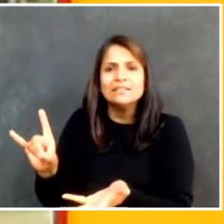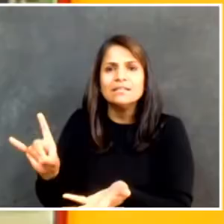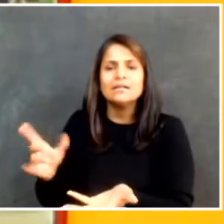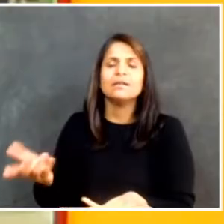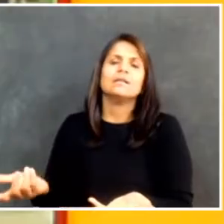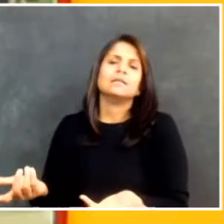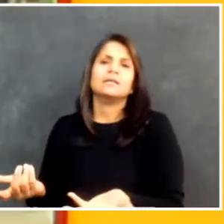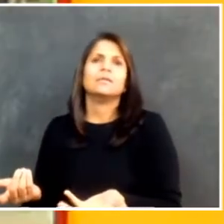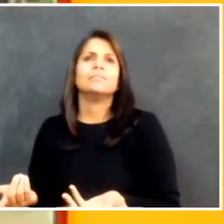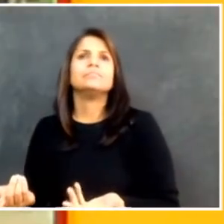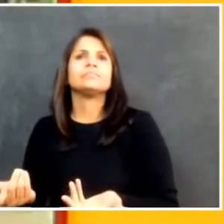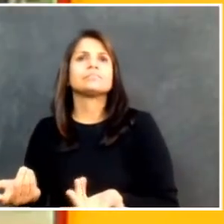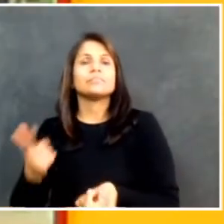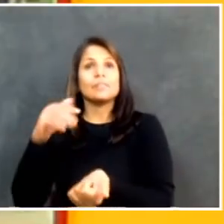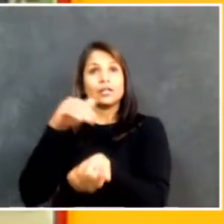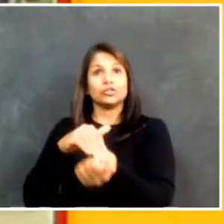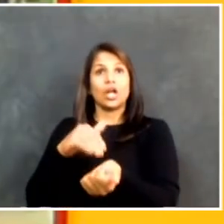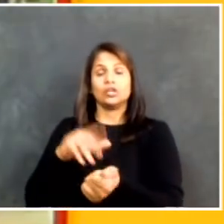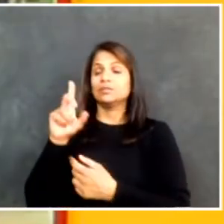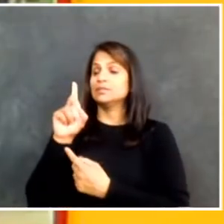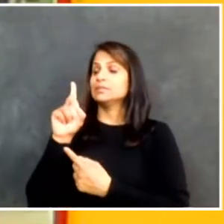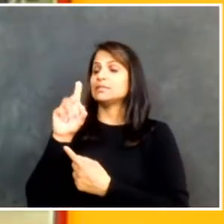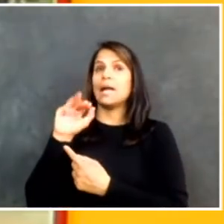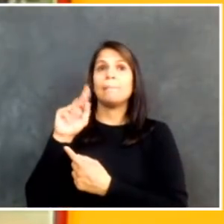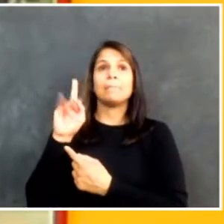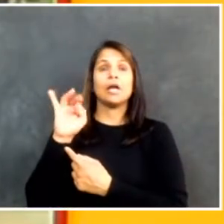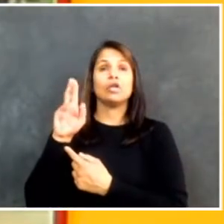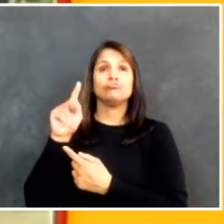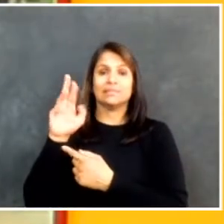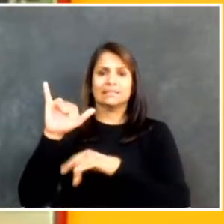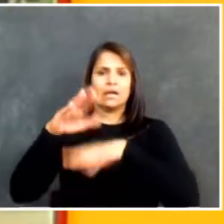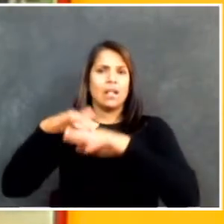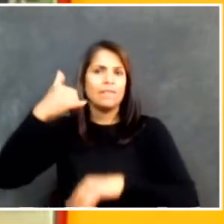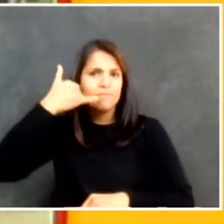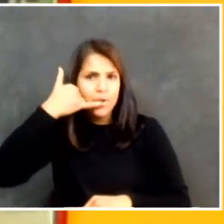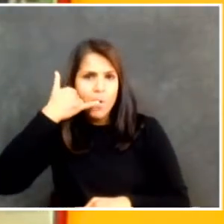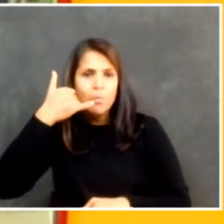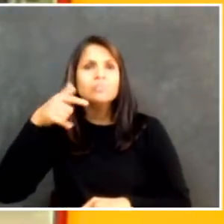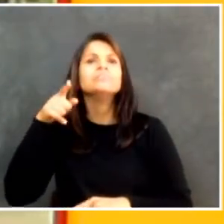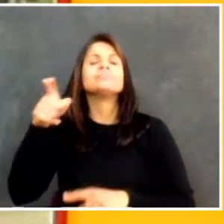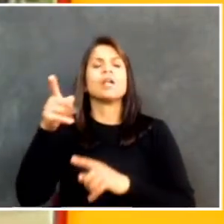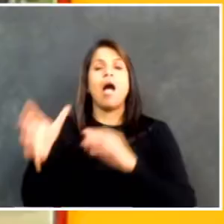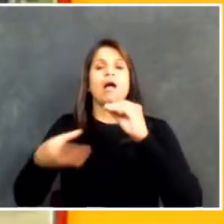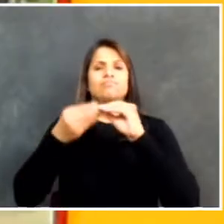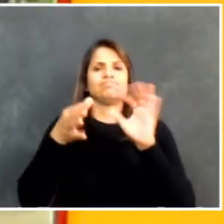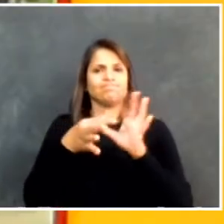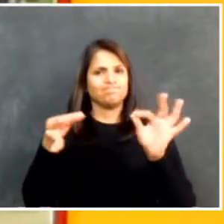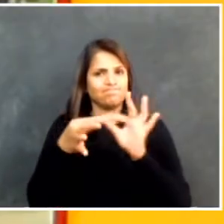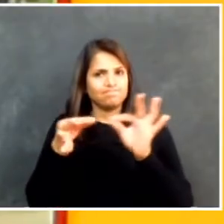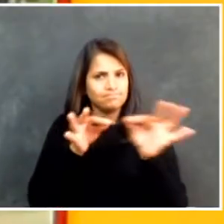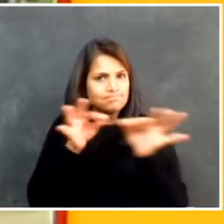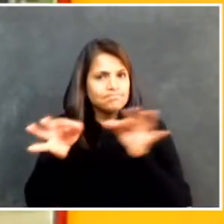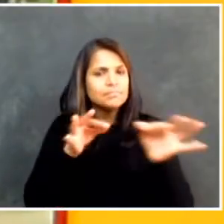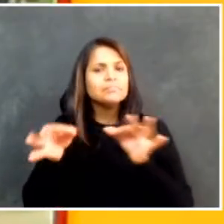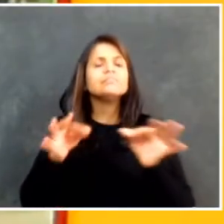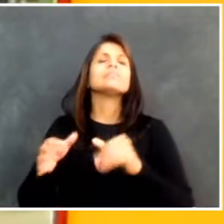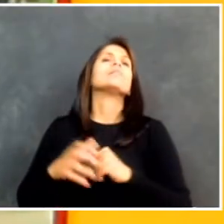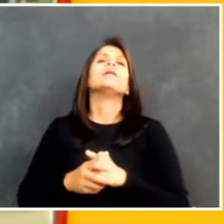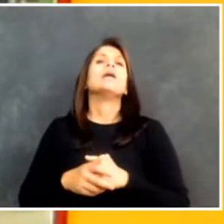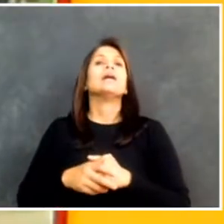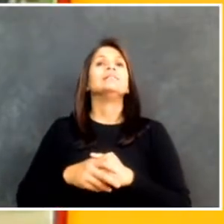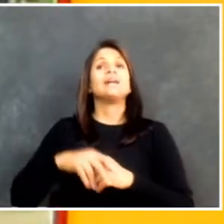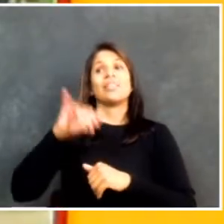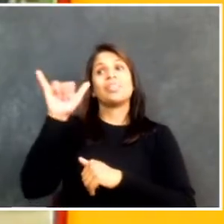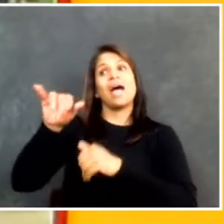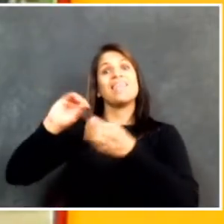the table also shows really what trends were and availability were of testing throughout the entire pandemic. And I think we'll all remember that early on